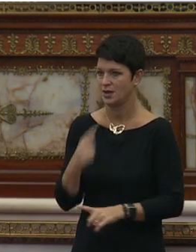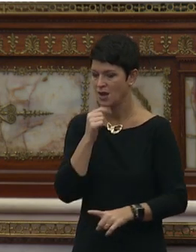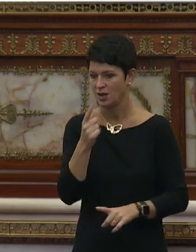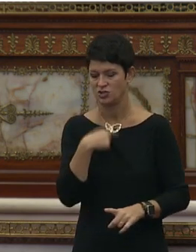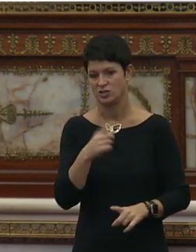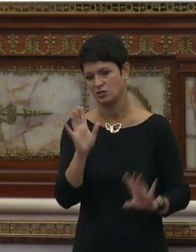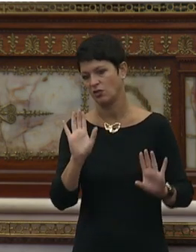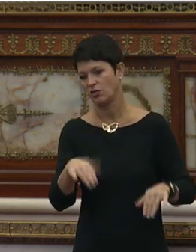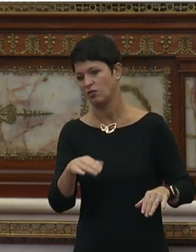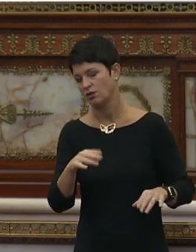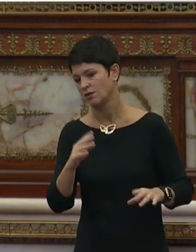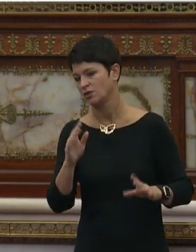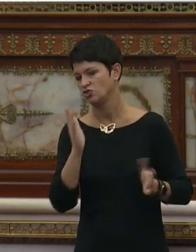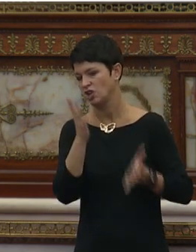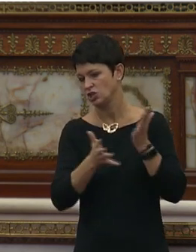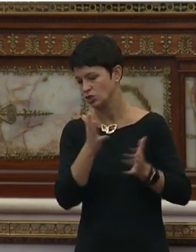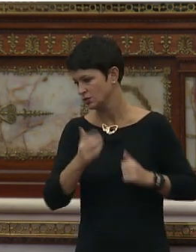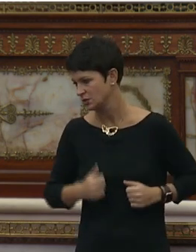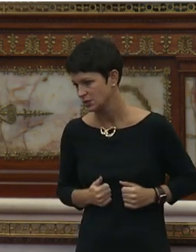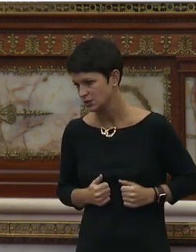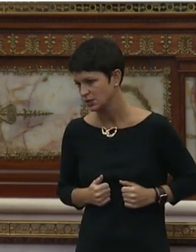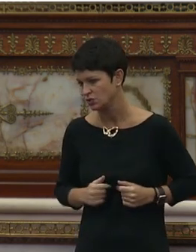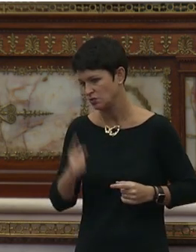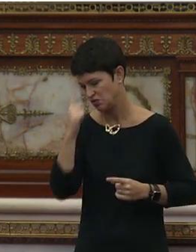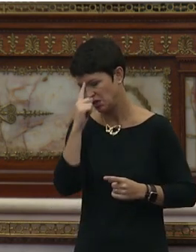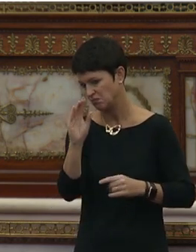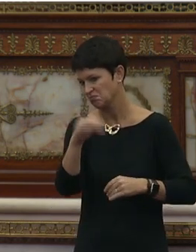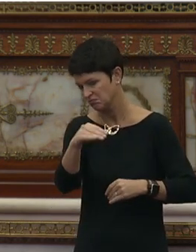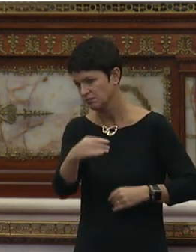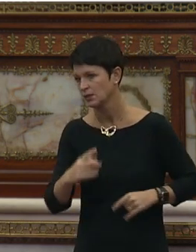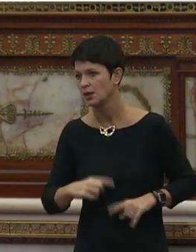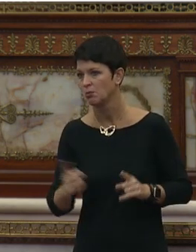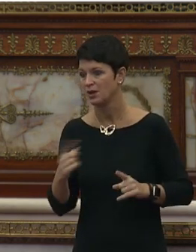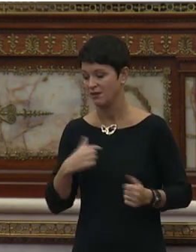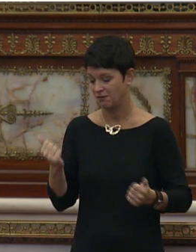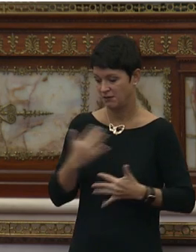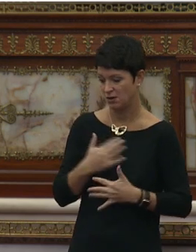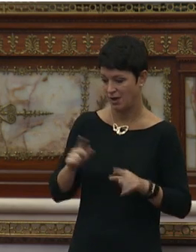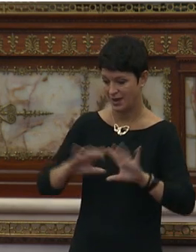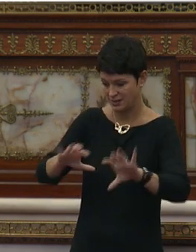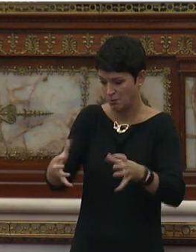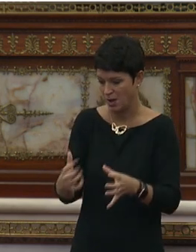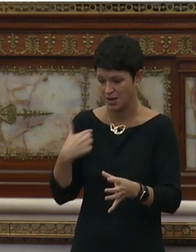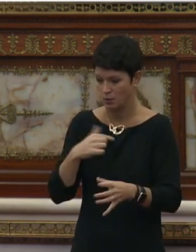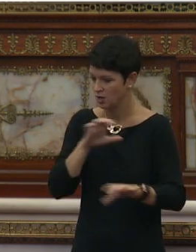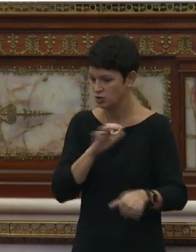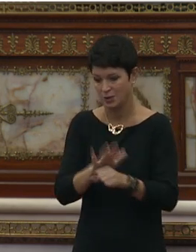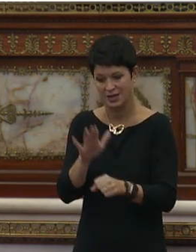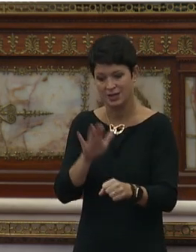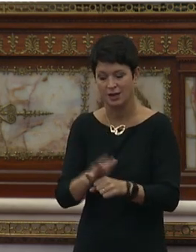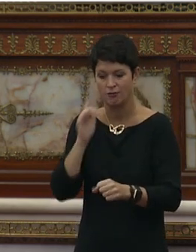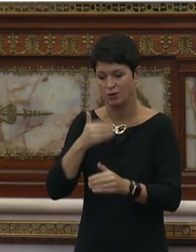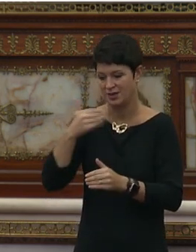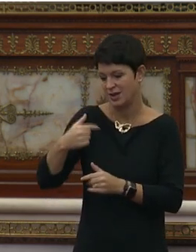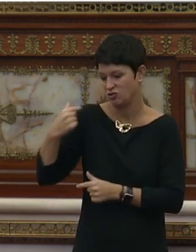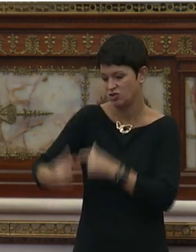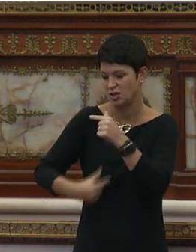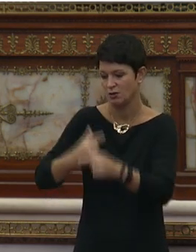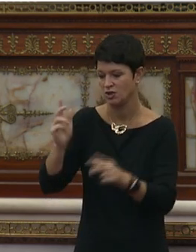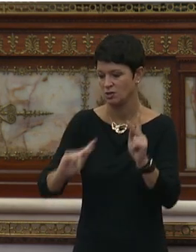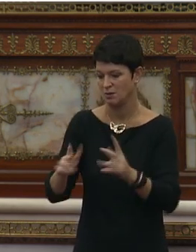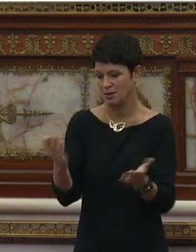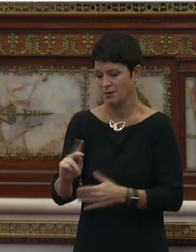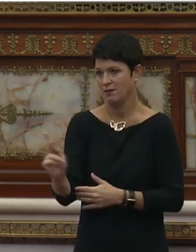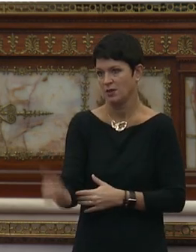gestures. To be clear, I fear that as a body, we are not doing enough for the next generation of